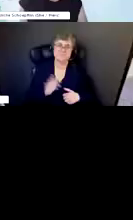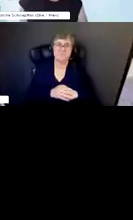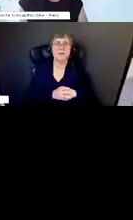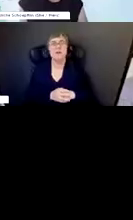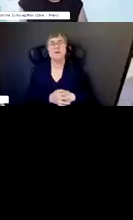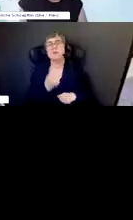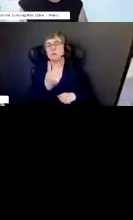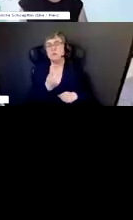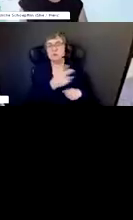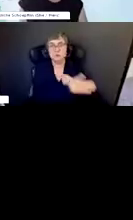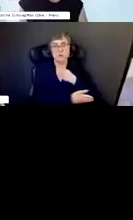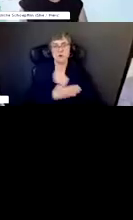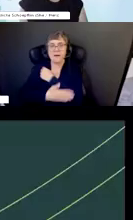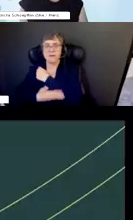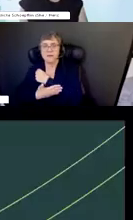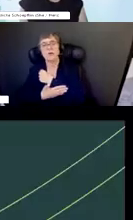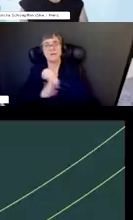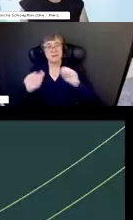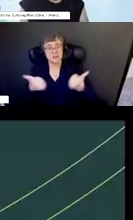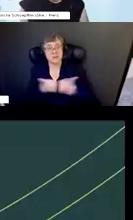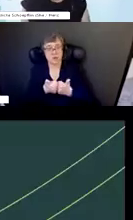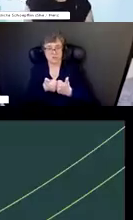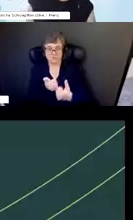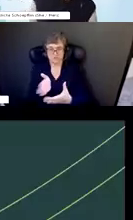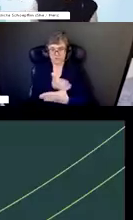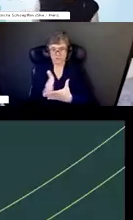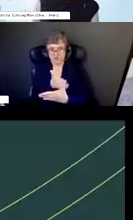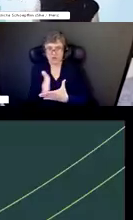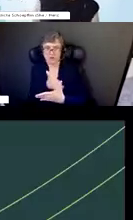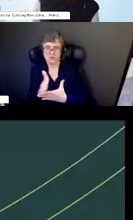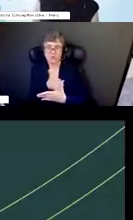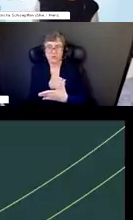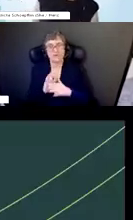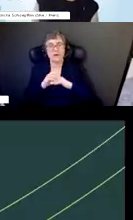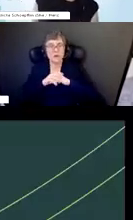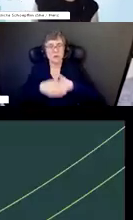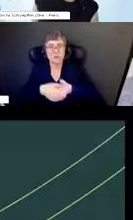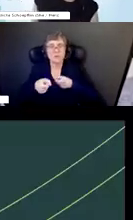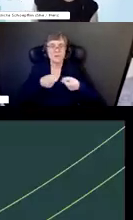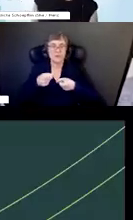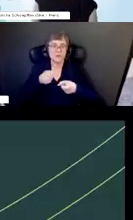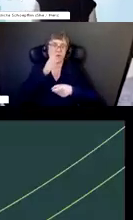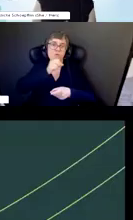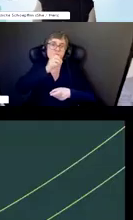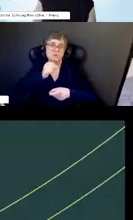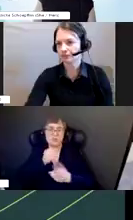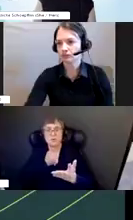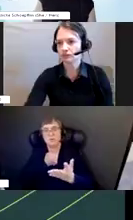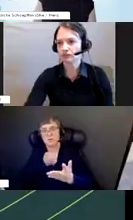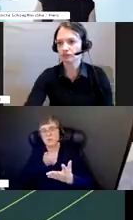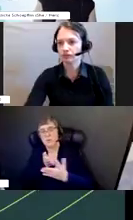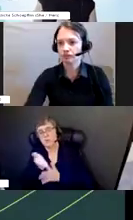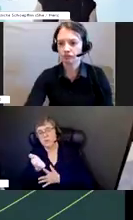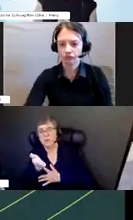Challenges, Coercive Control of Older People Through an Australian Lens. Now, in the next few minutes, you're going to get to hear from